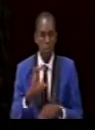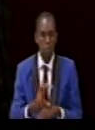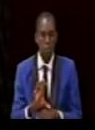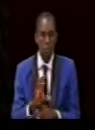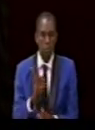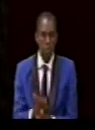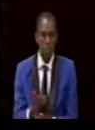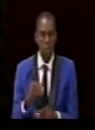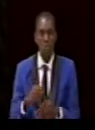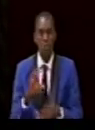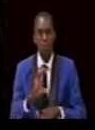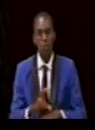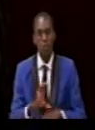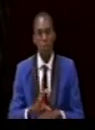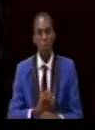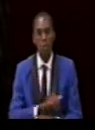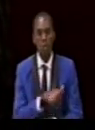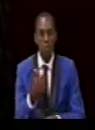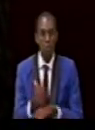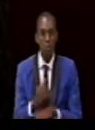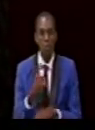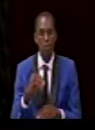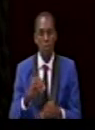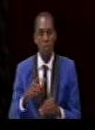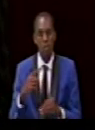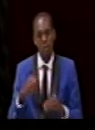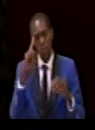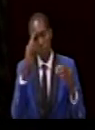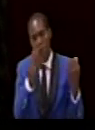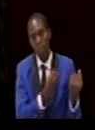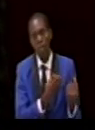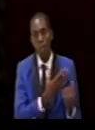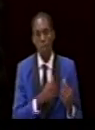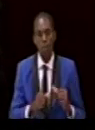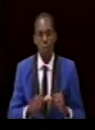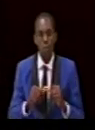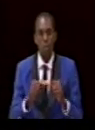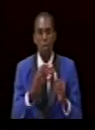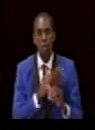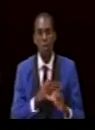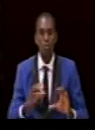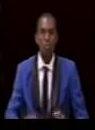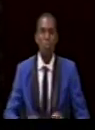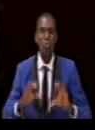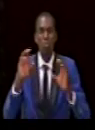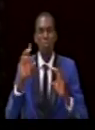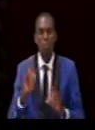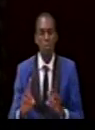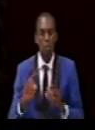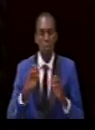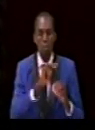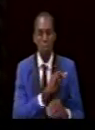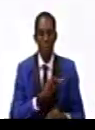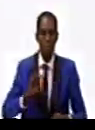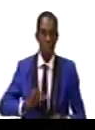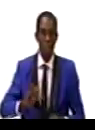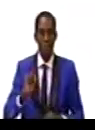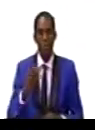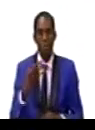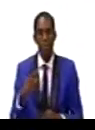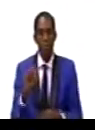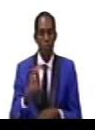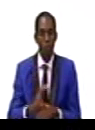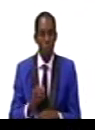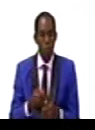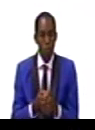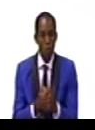church, confirmed in the faith, then consistent and then committed members of the church. Follow up is